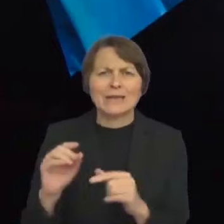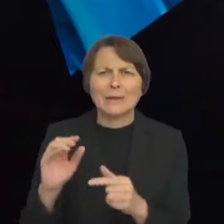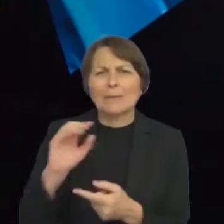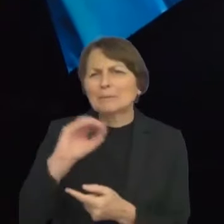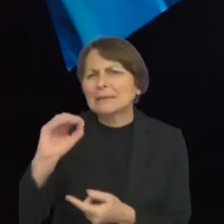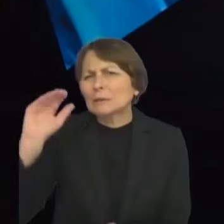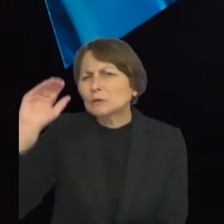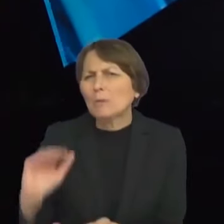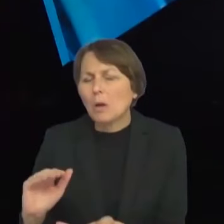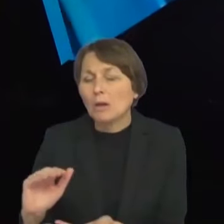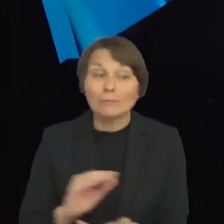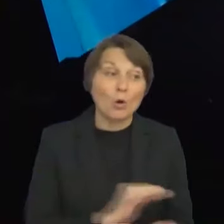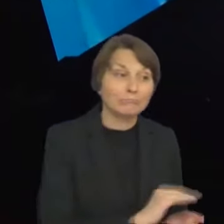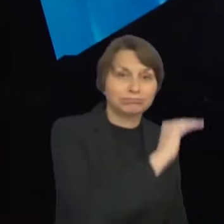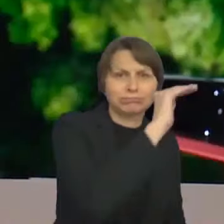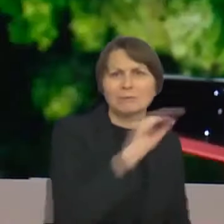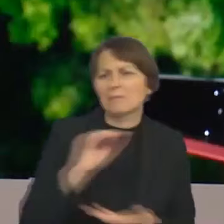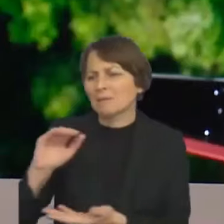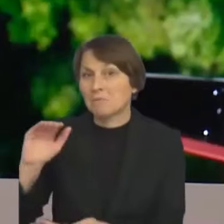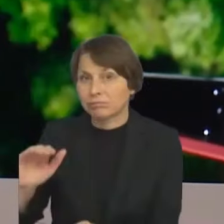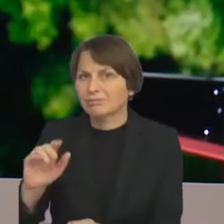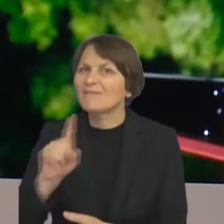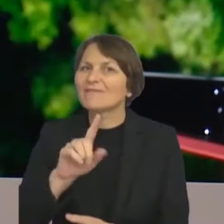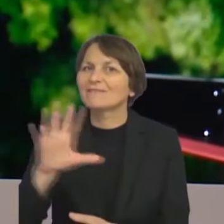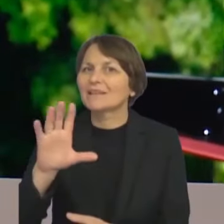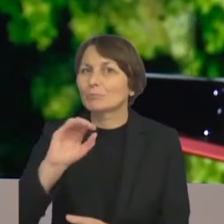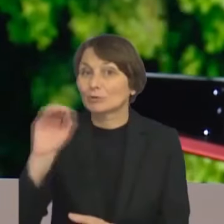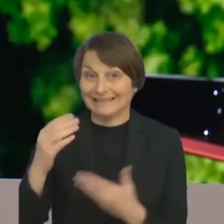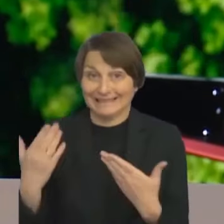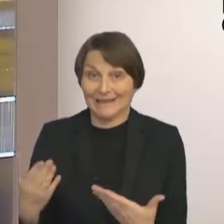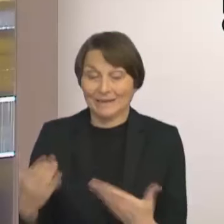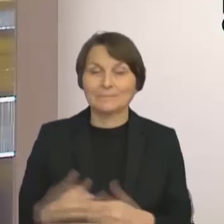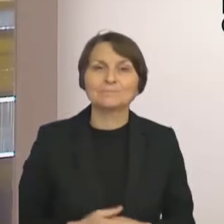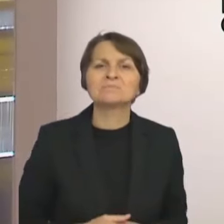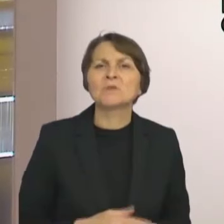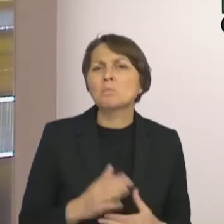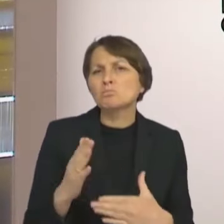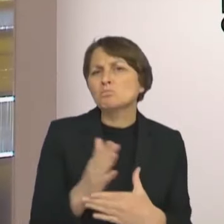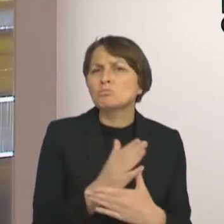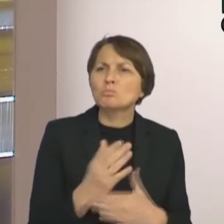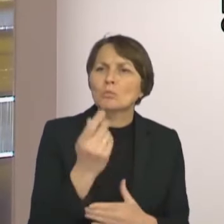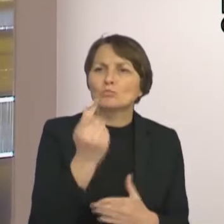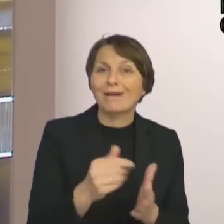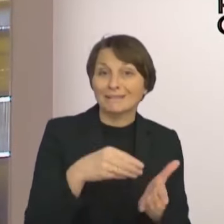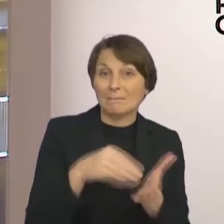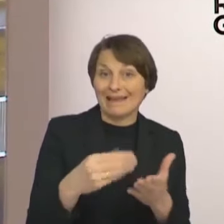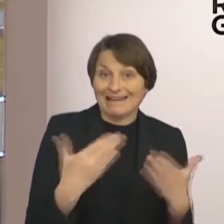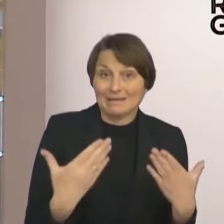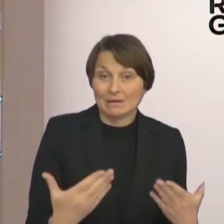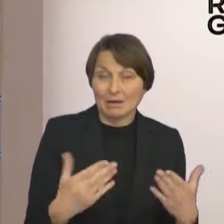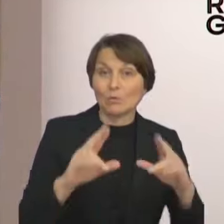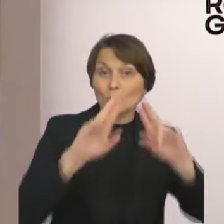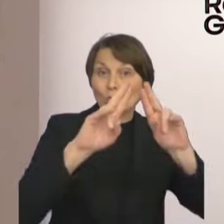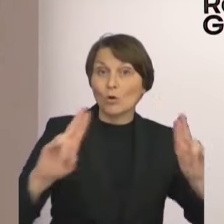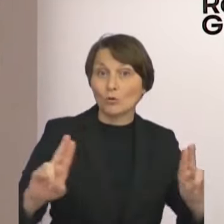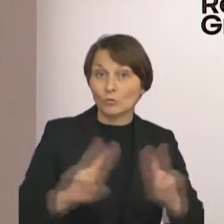maybe 15%. Now, the average price paid for a Renault car will be higher, but we're not